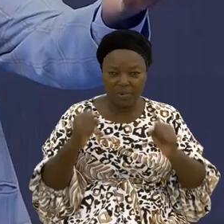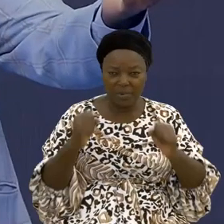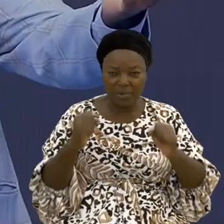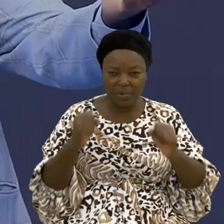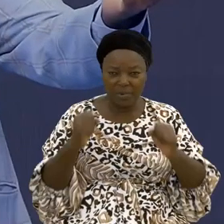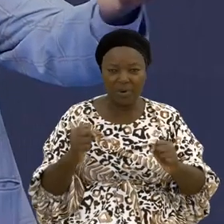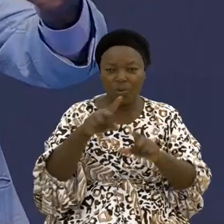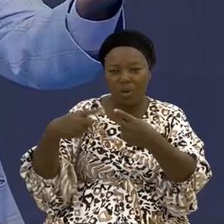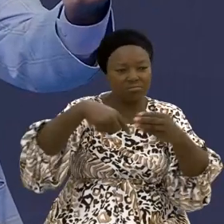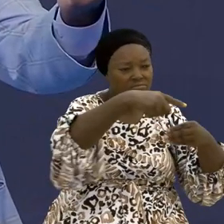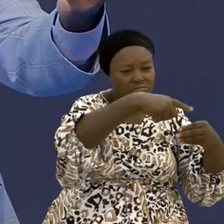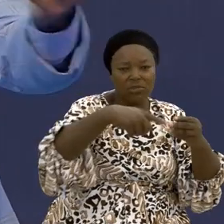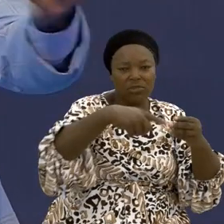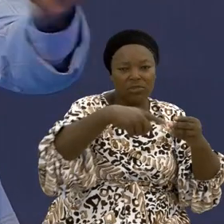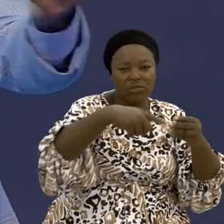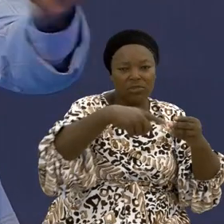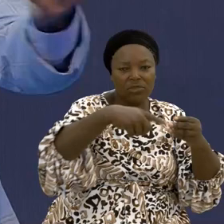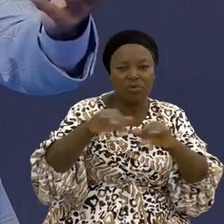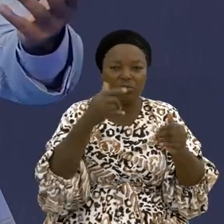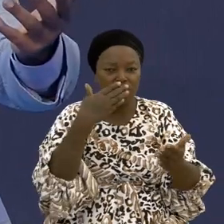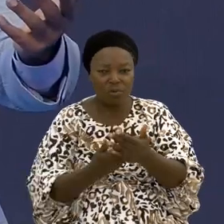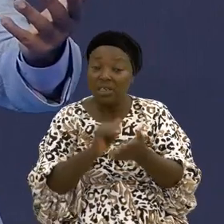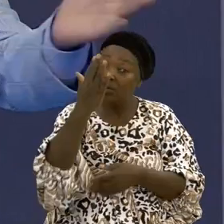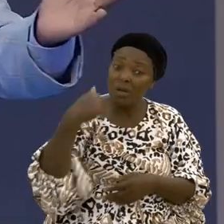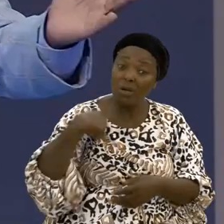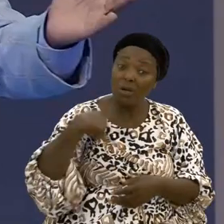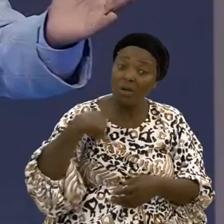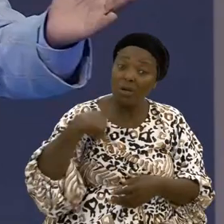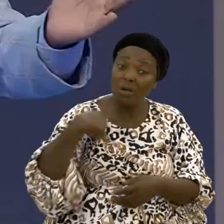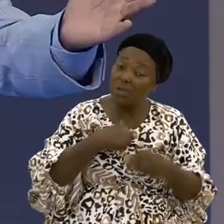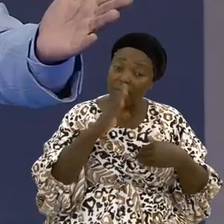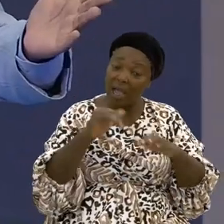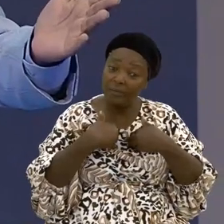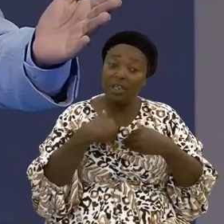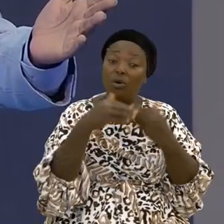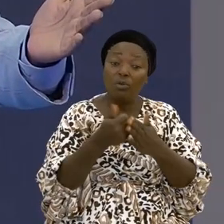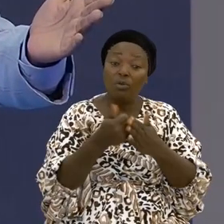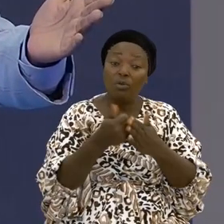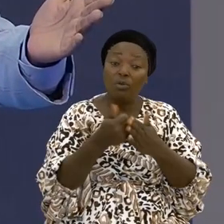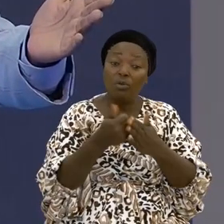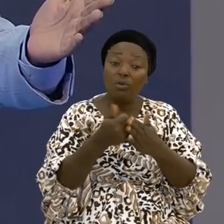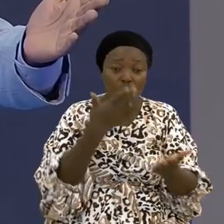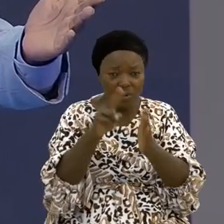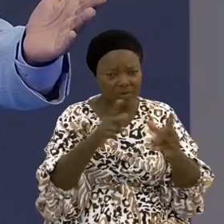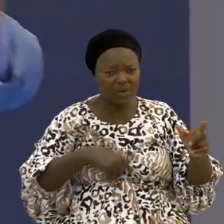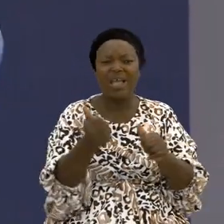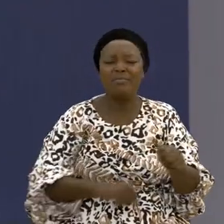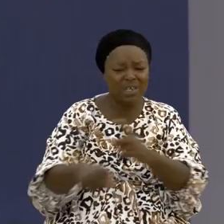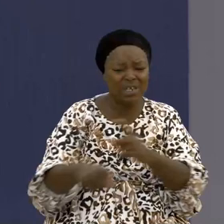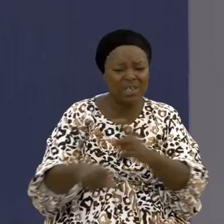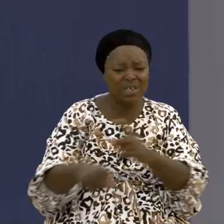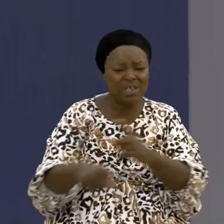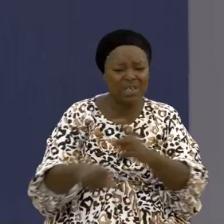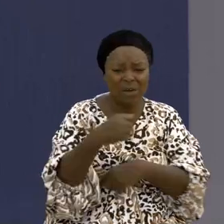why we have been having the goodness of the Lord all the days, every day of this